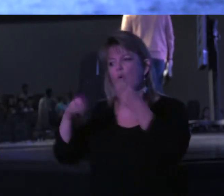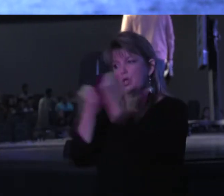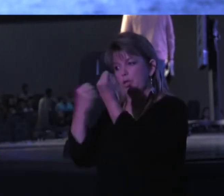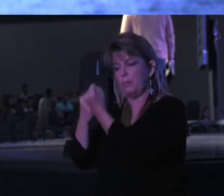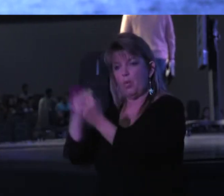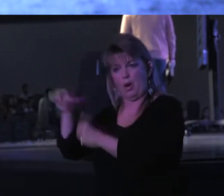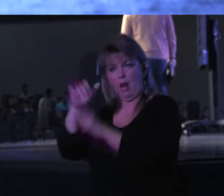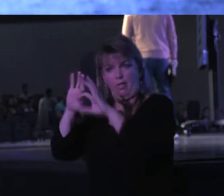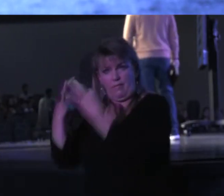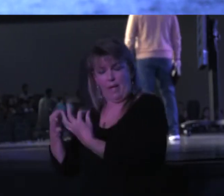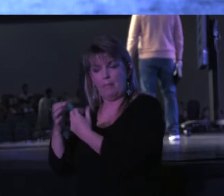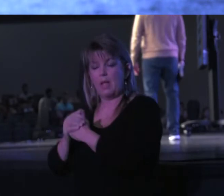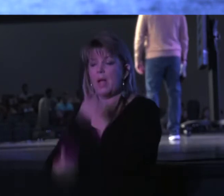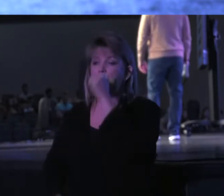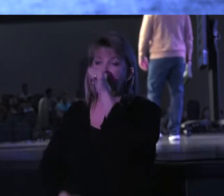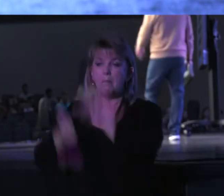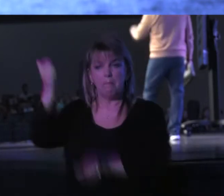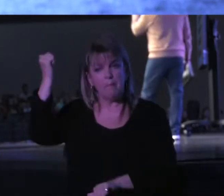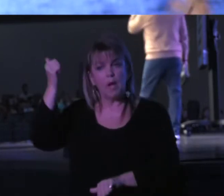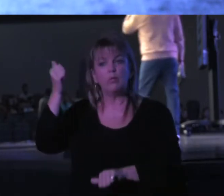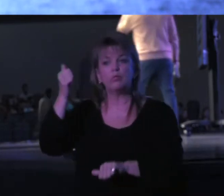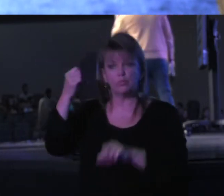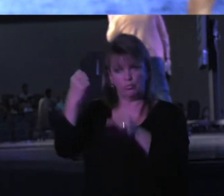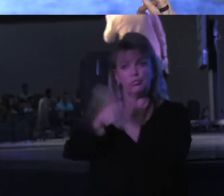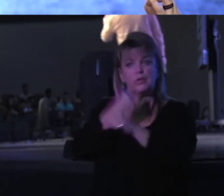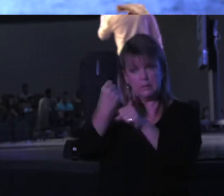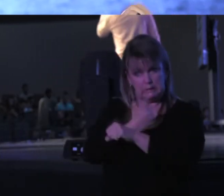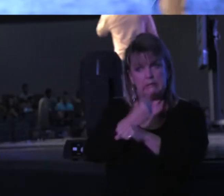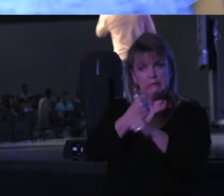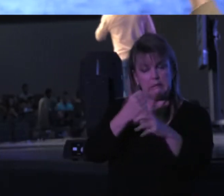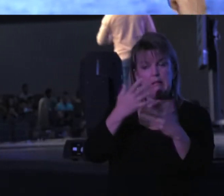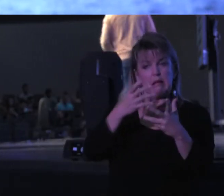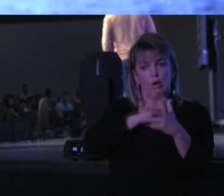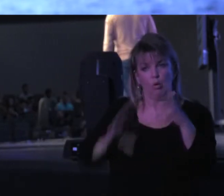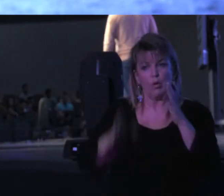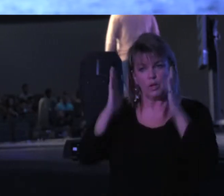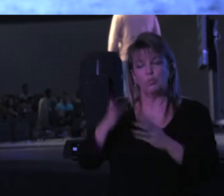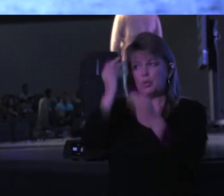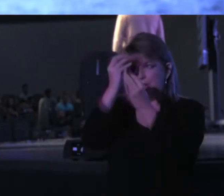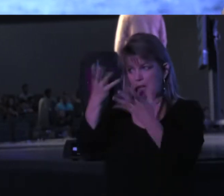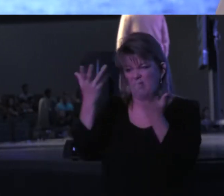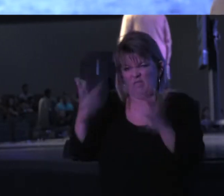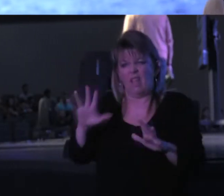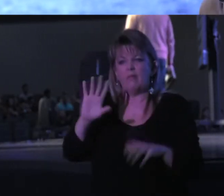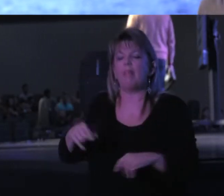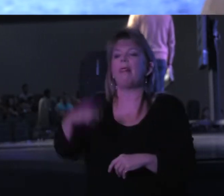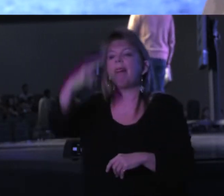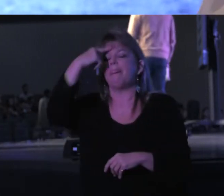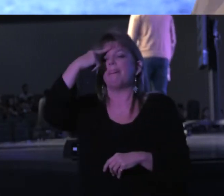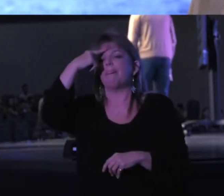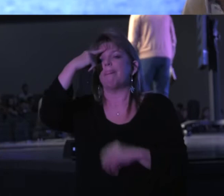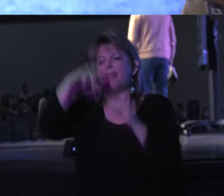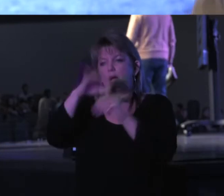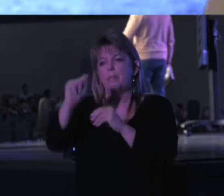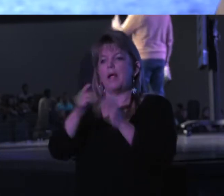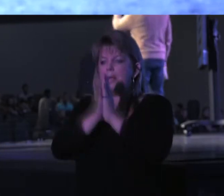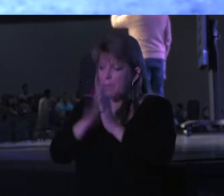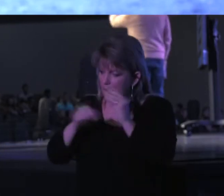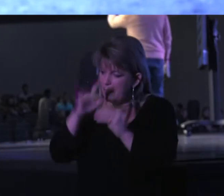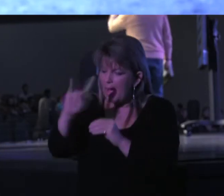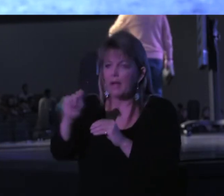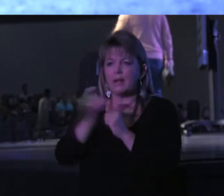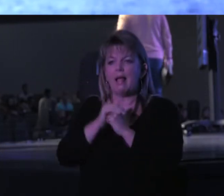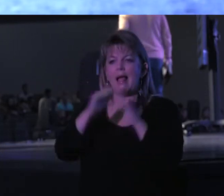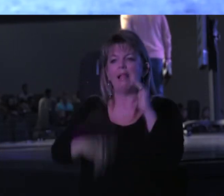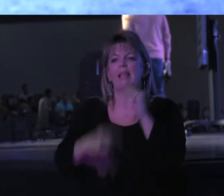one of the two? The vast majority statistically will tell you that they've done that. They've thought about it. They've prayed about it.